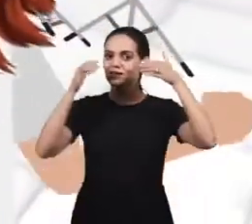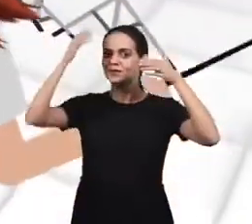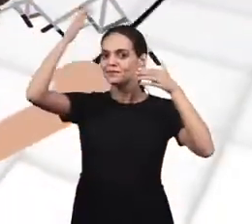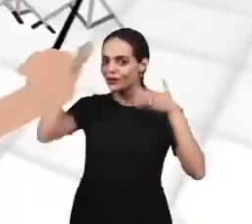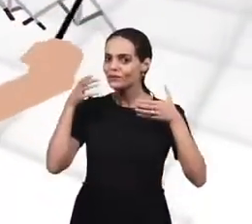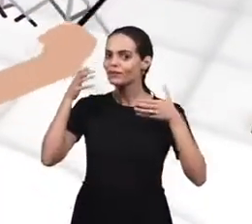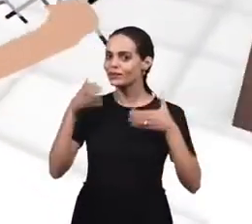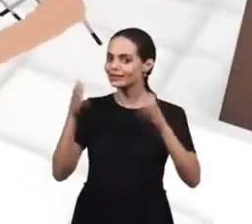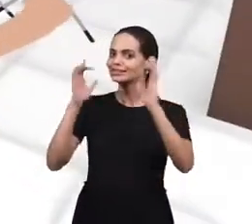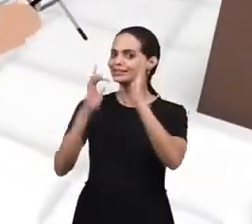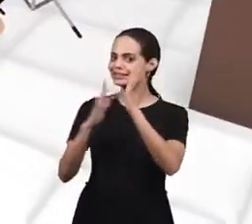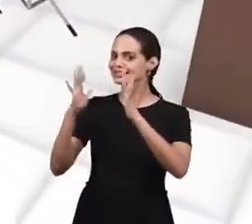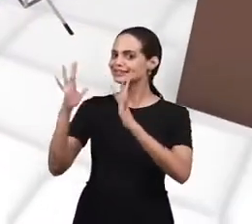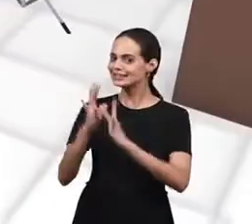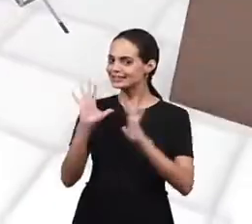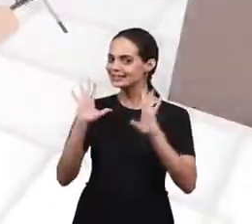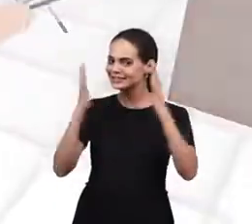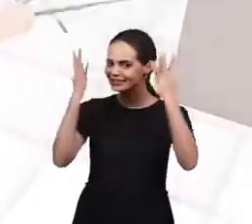Hail the King Jesus.